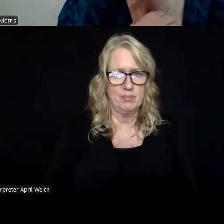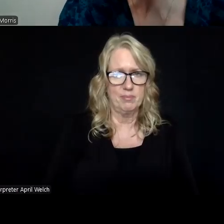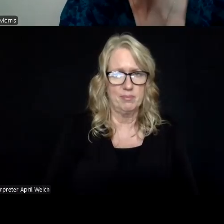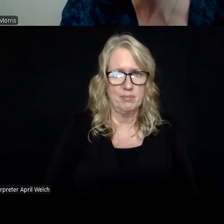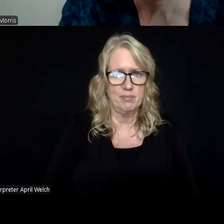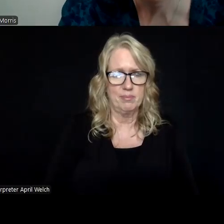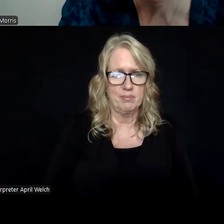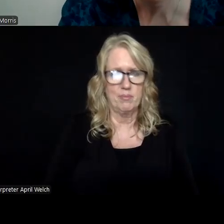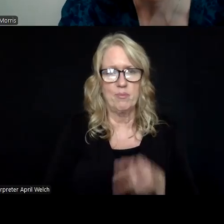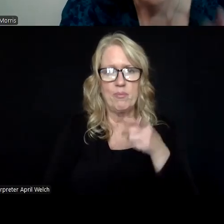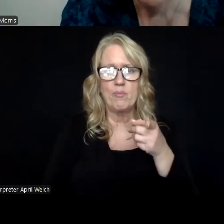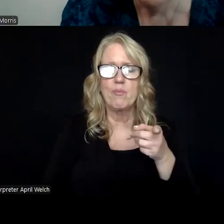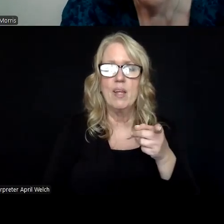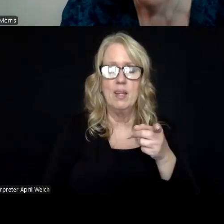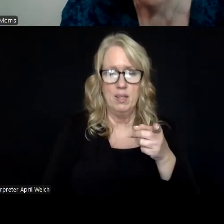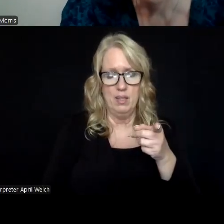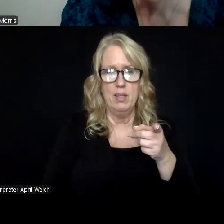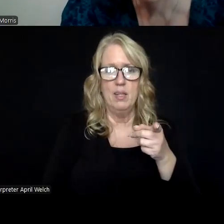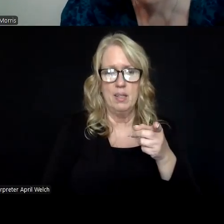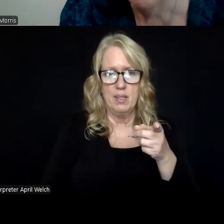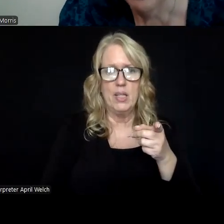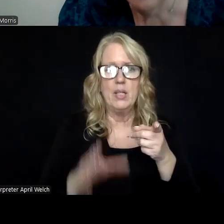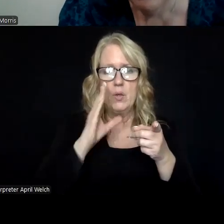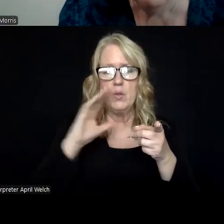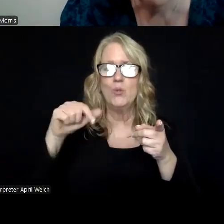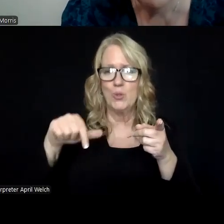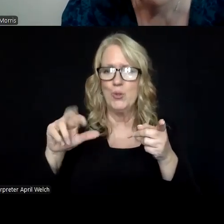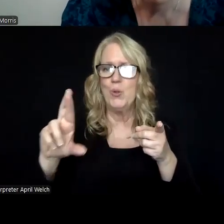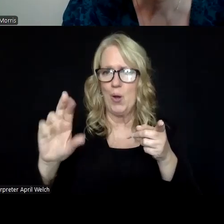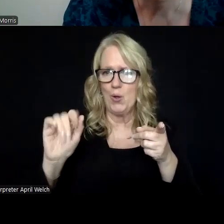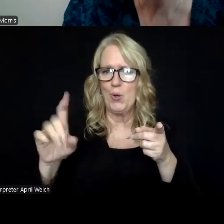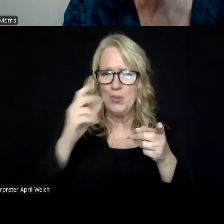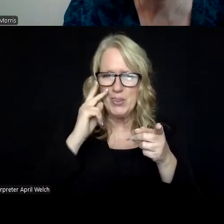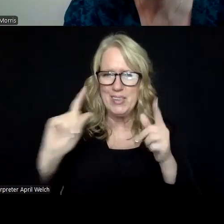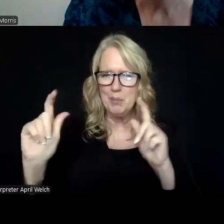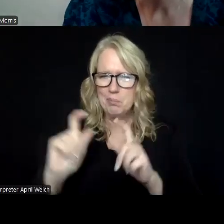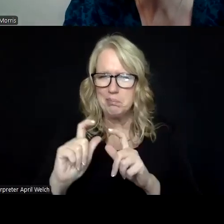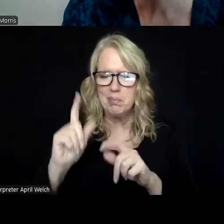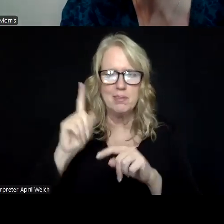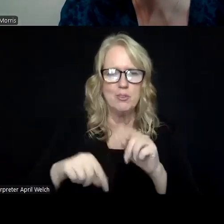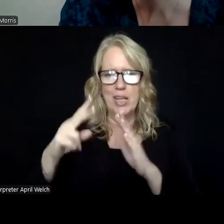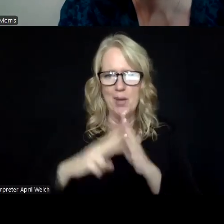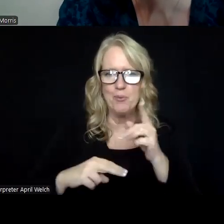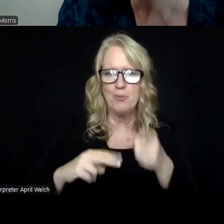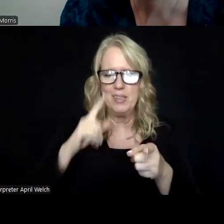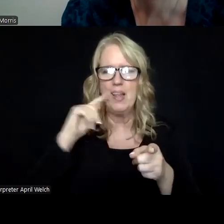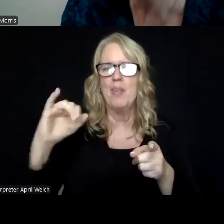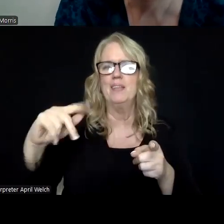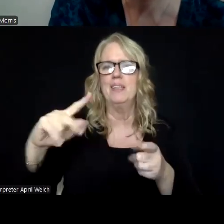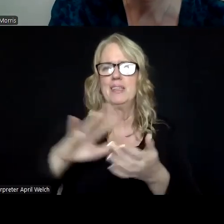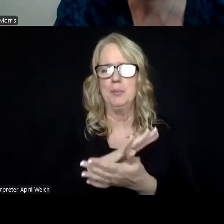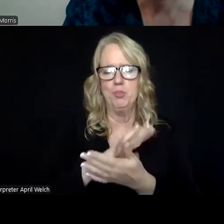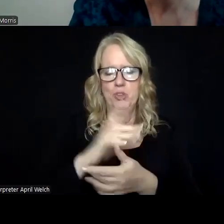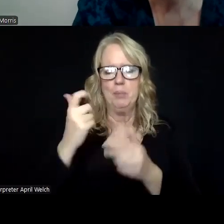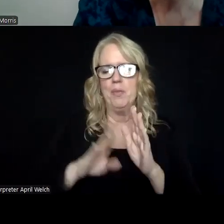This is just a really, there's a QR code so you can see the document that's way too small for you to read. This is a tip sheet that was developed